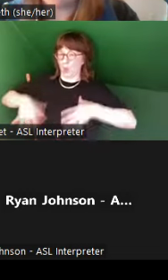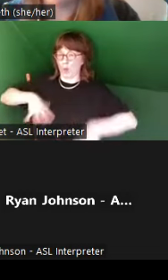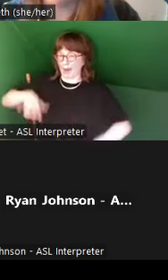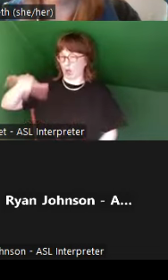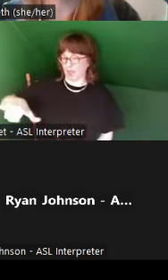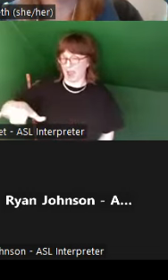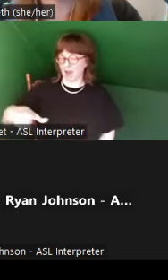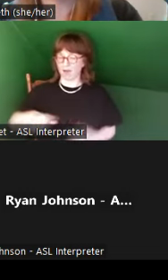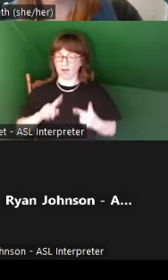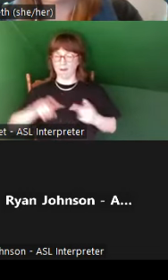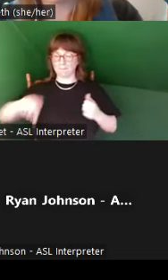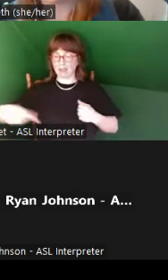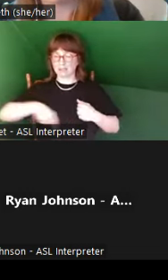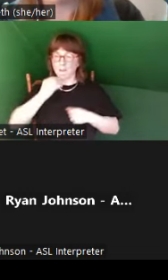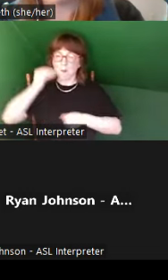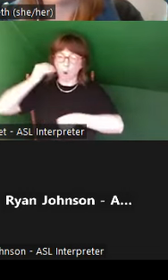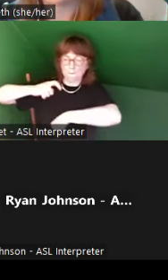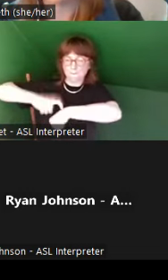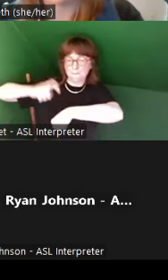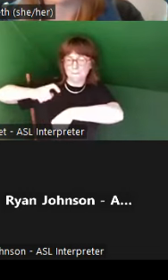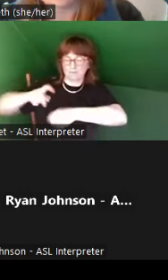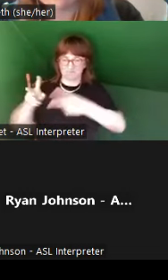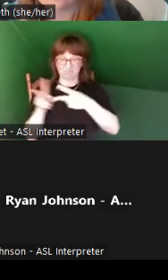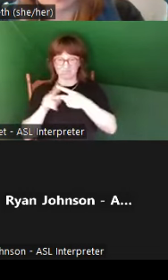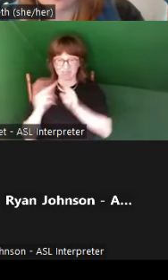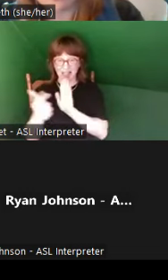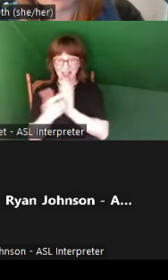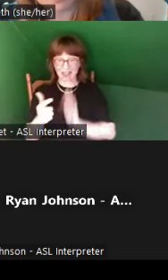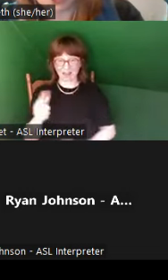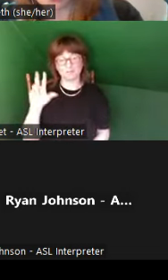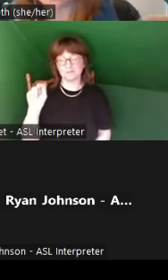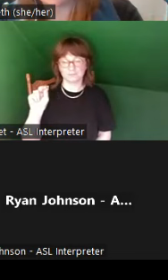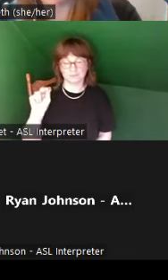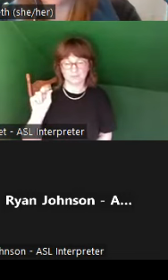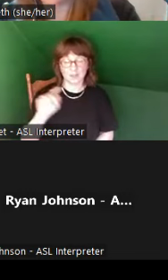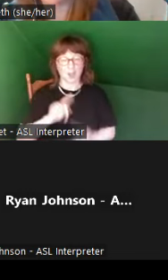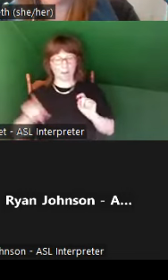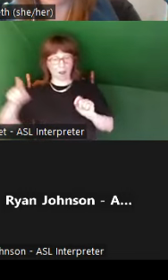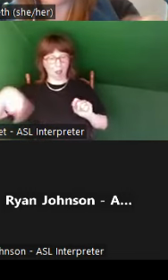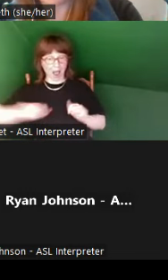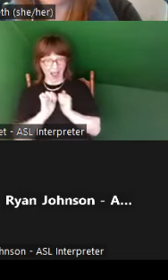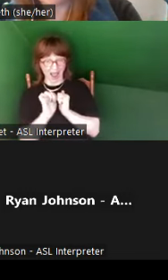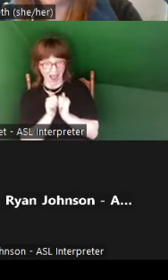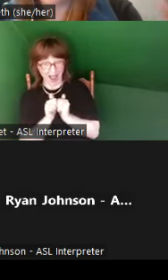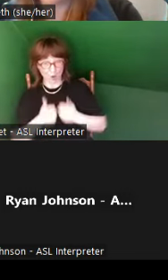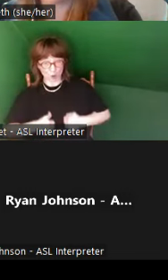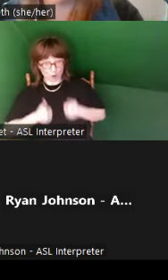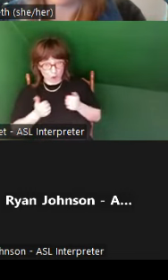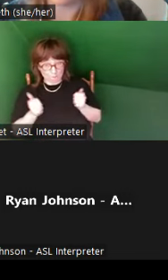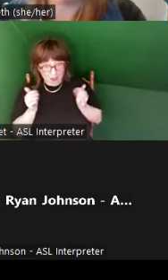stay out. But most of the ways victims attempt to survive abuse are criminalized, are